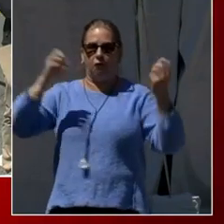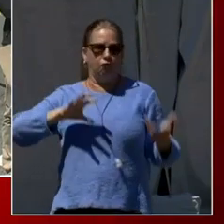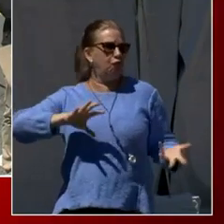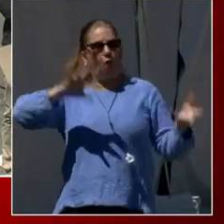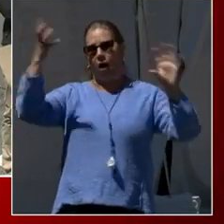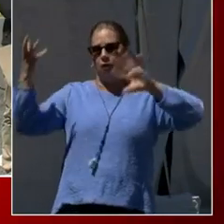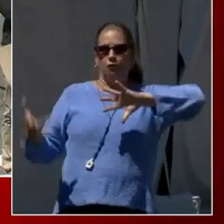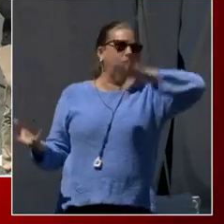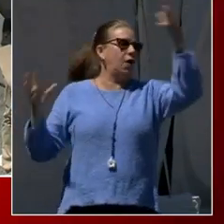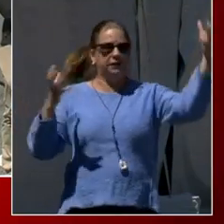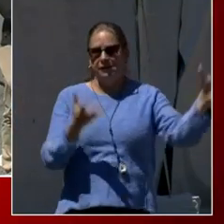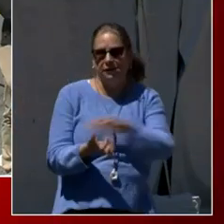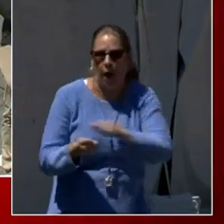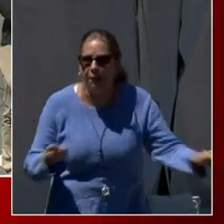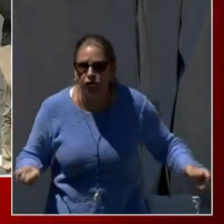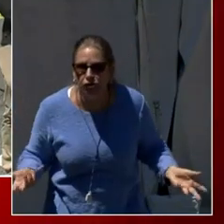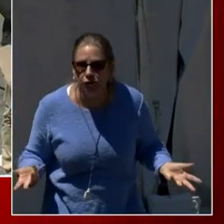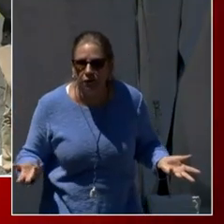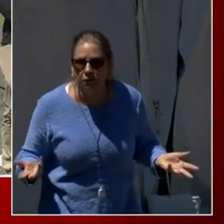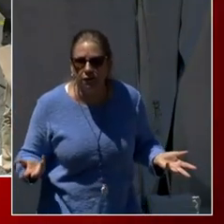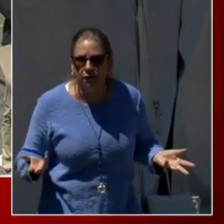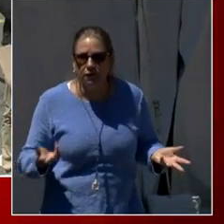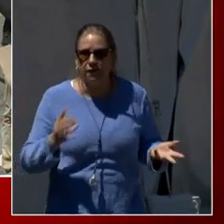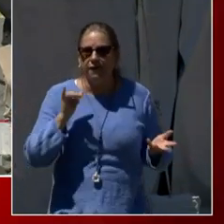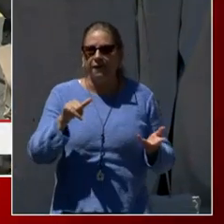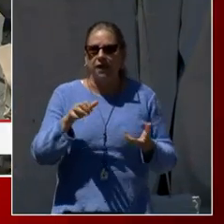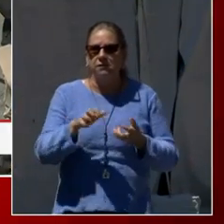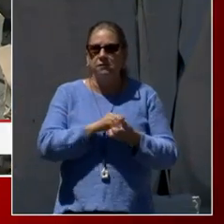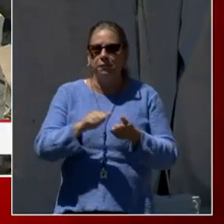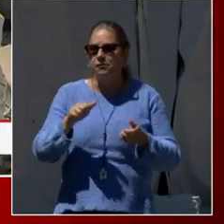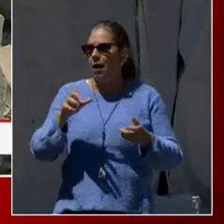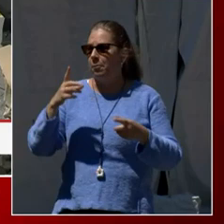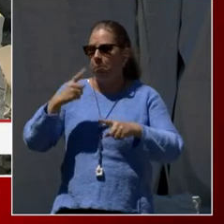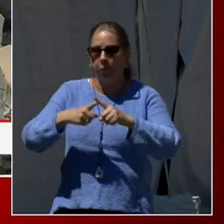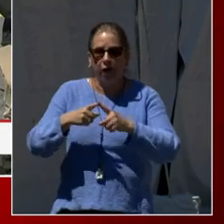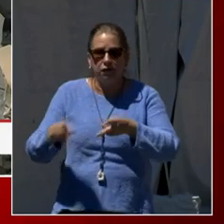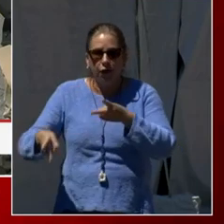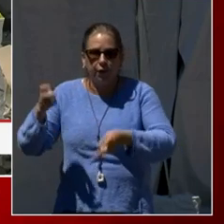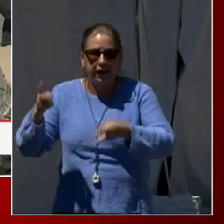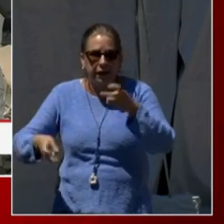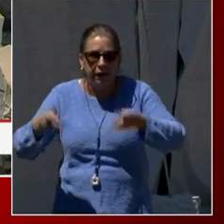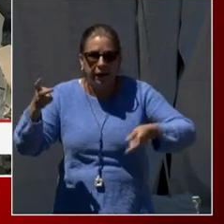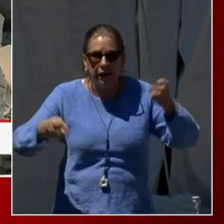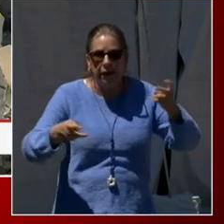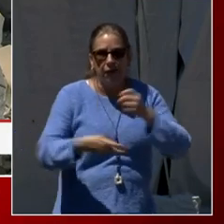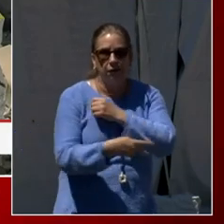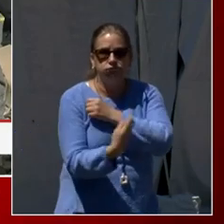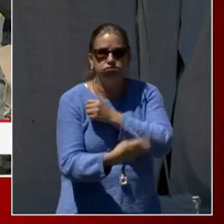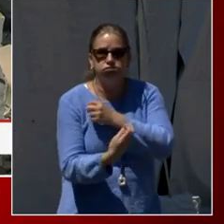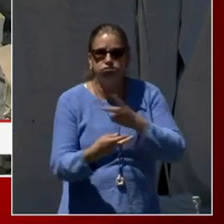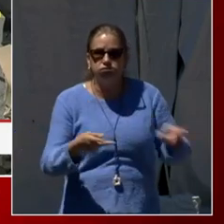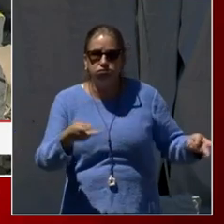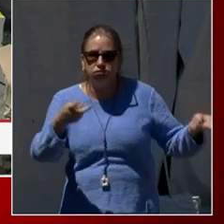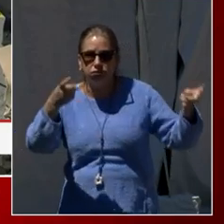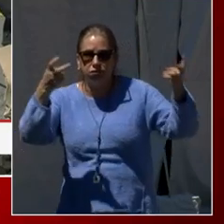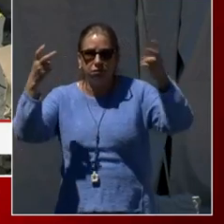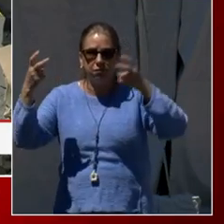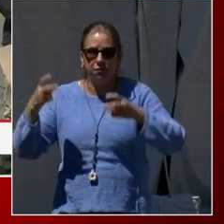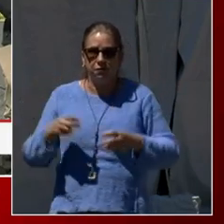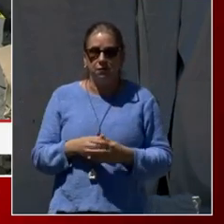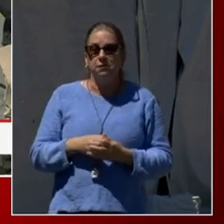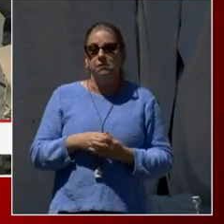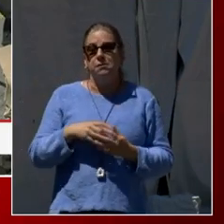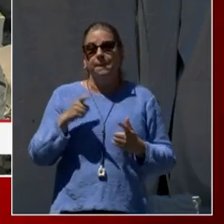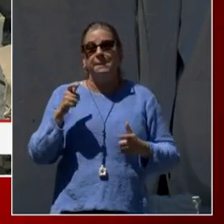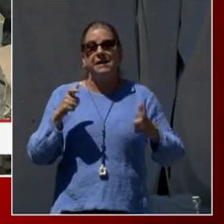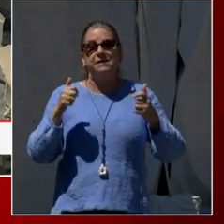the damage and the looting extended. There was the major point of impact, as the mayor mentioned, was in